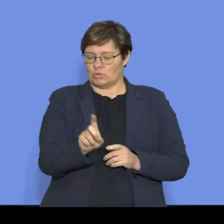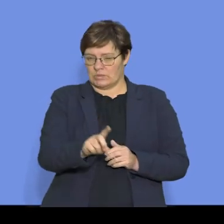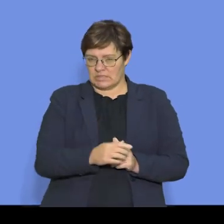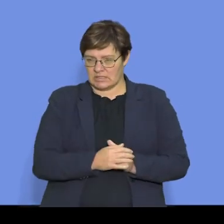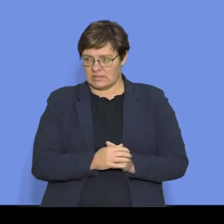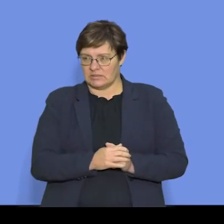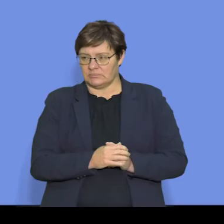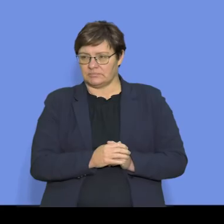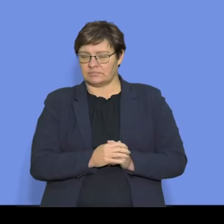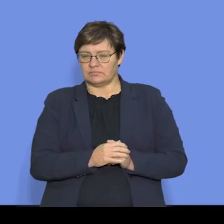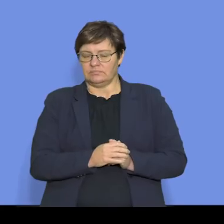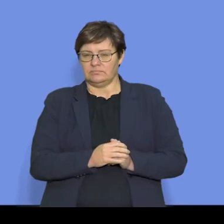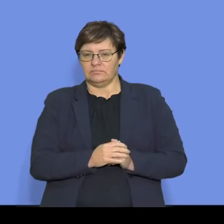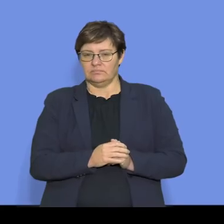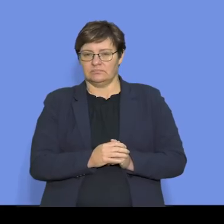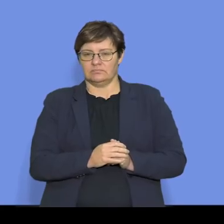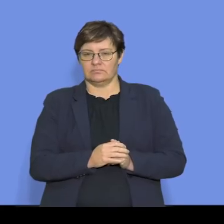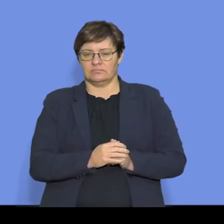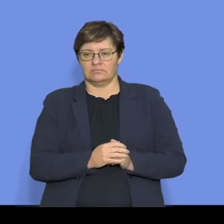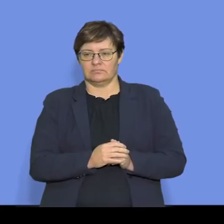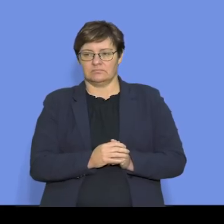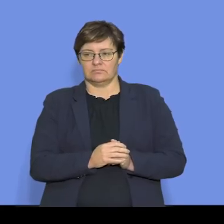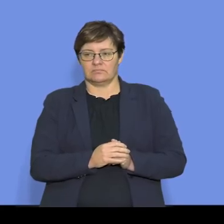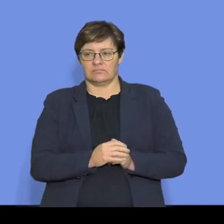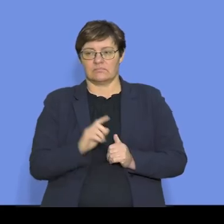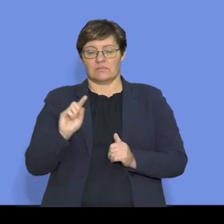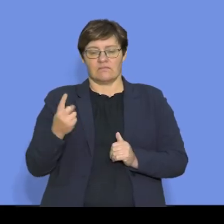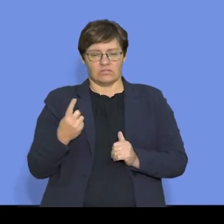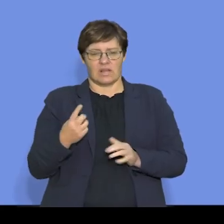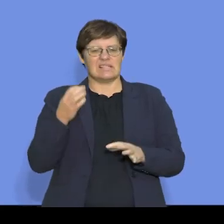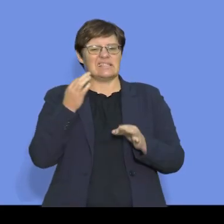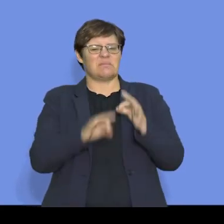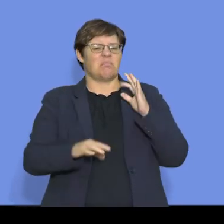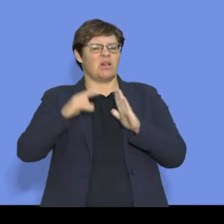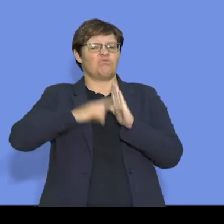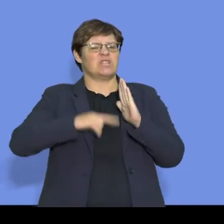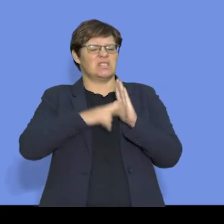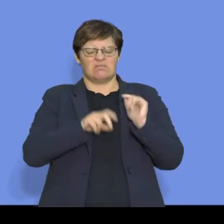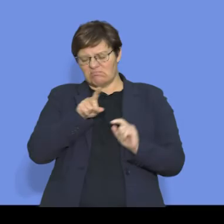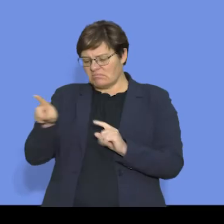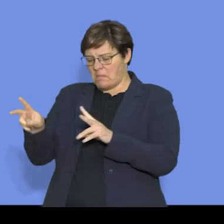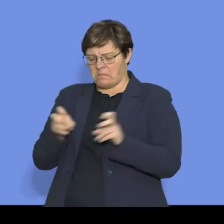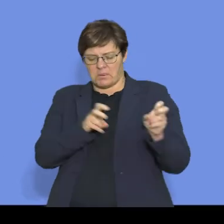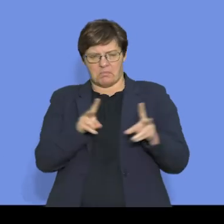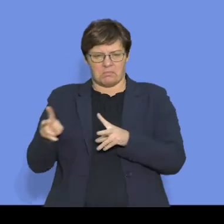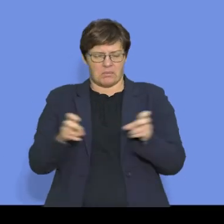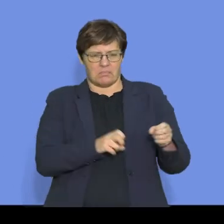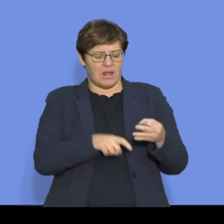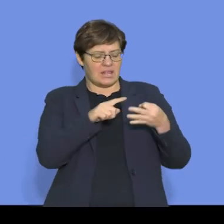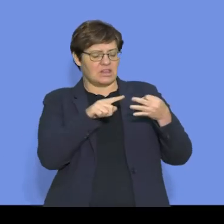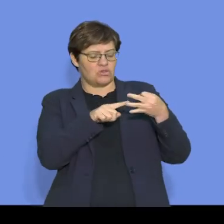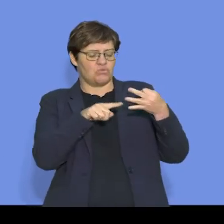questions which could be asked. Okay, first of all, simple reading off the graph. Which 3